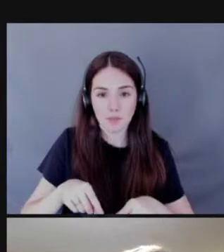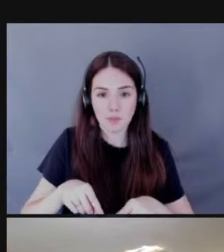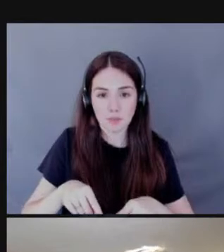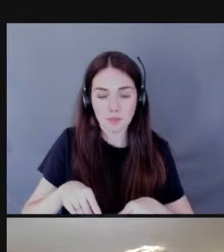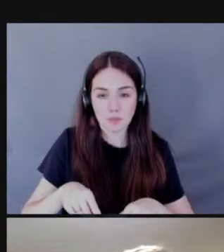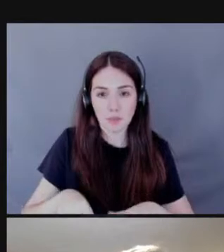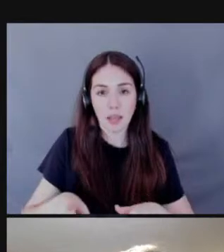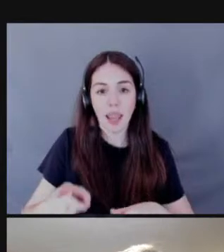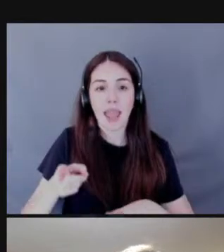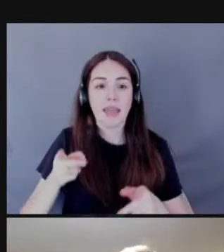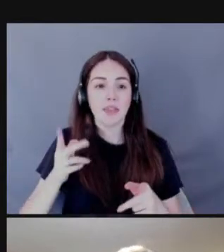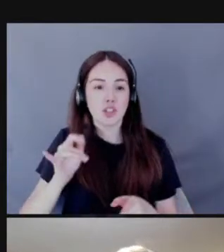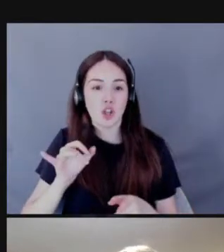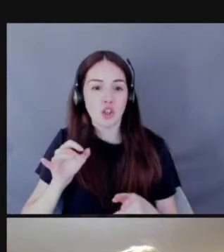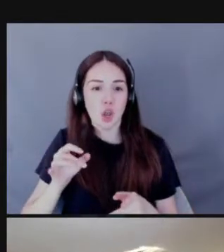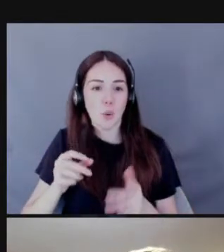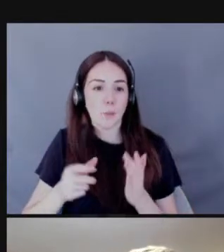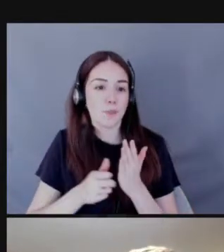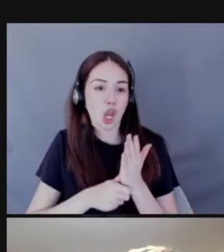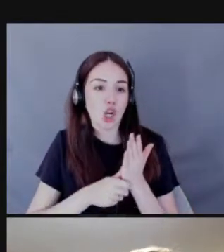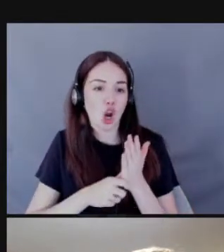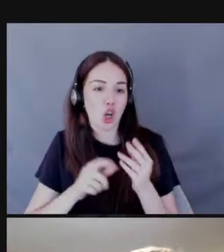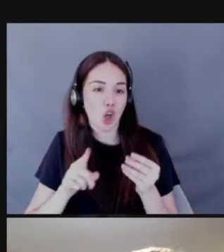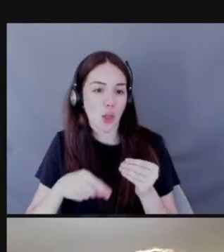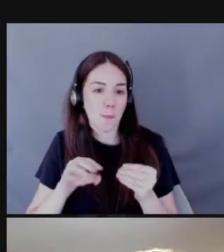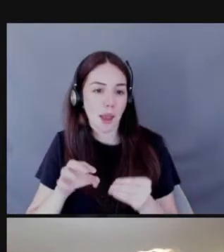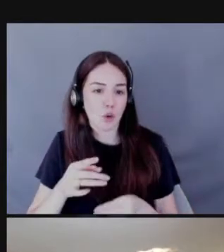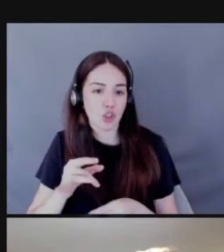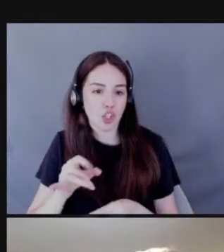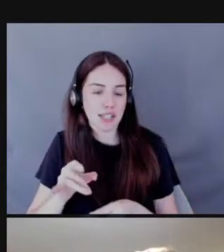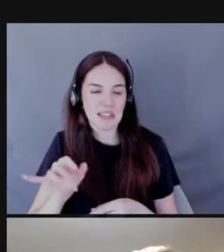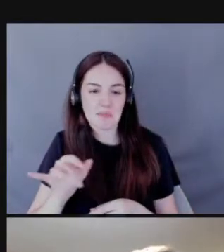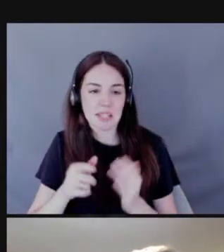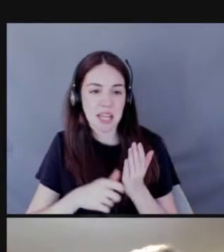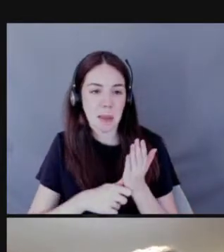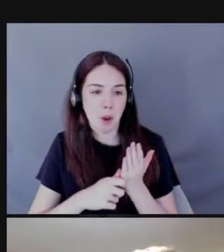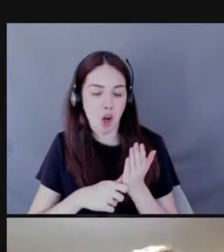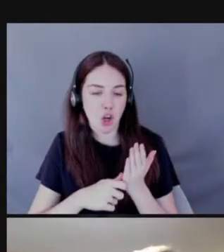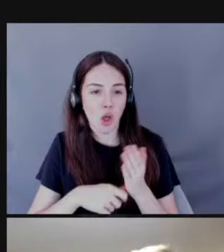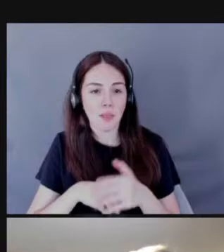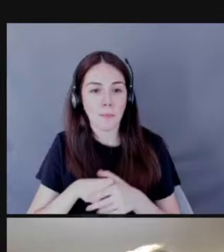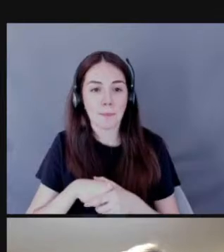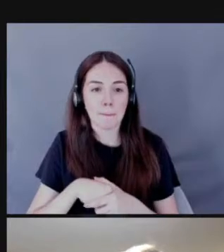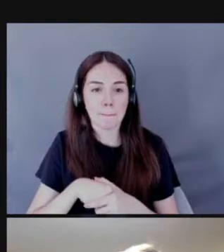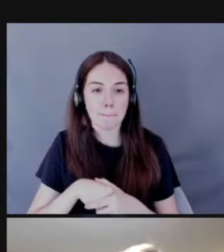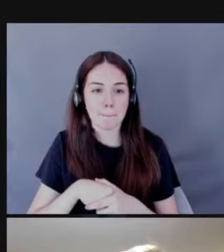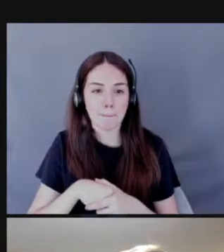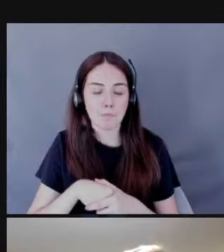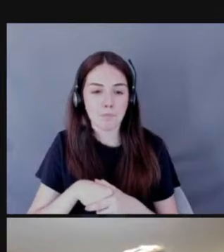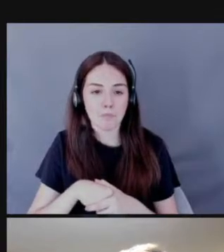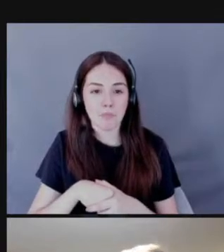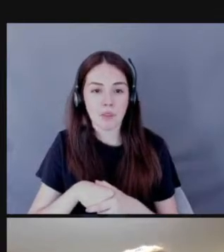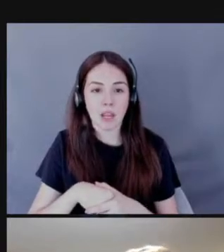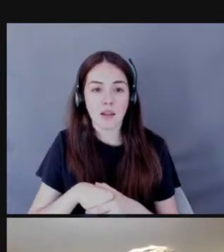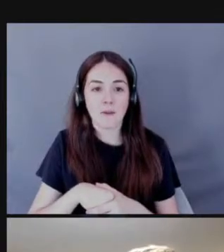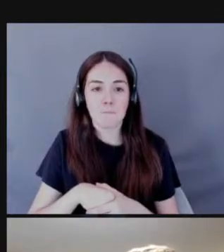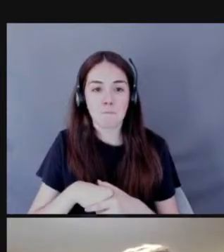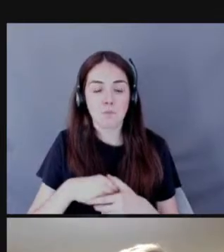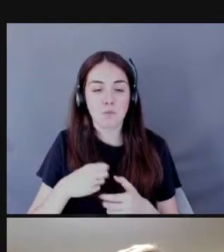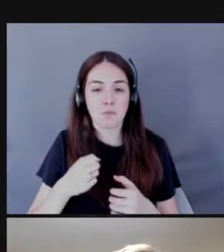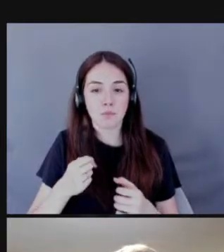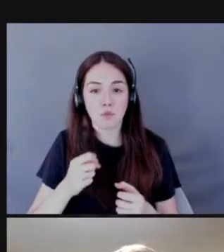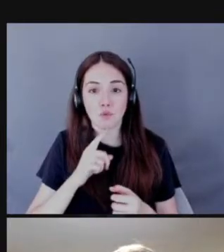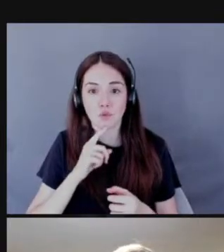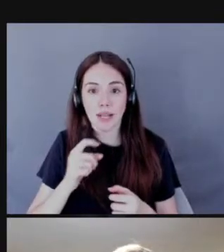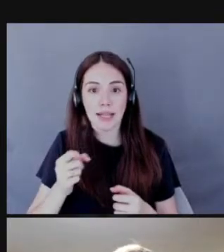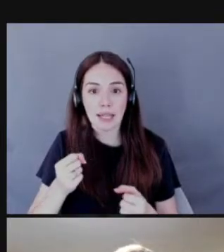here's an editorial about Chessie from the same paper. There's a huge kind of pop culture explosion around Chessie that